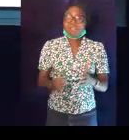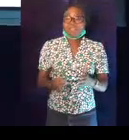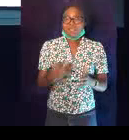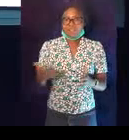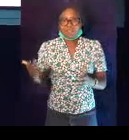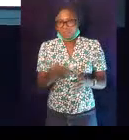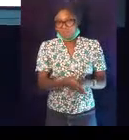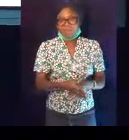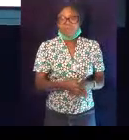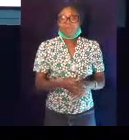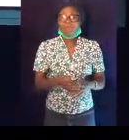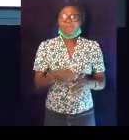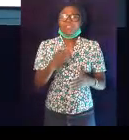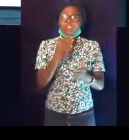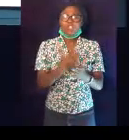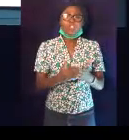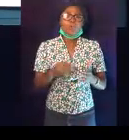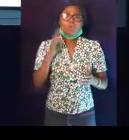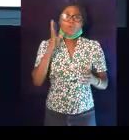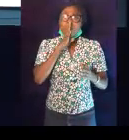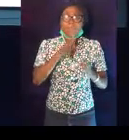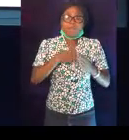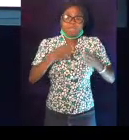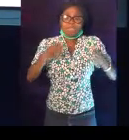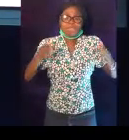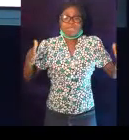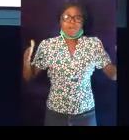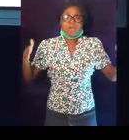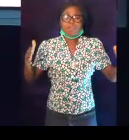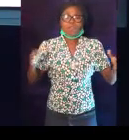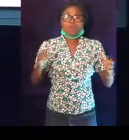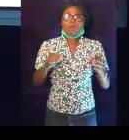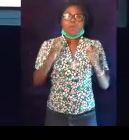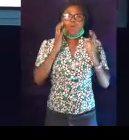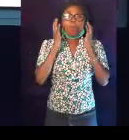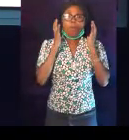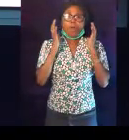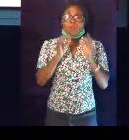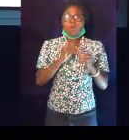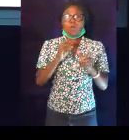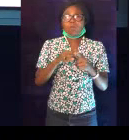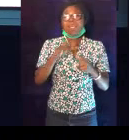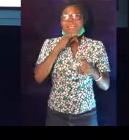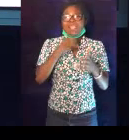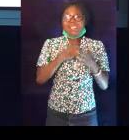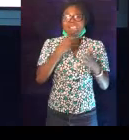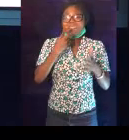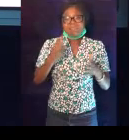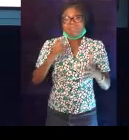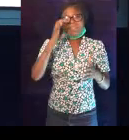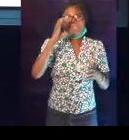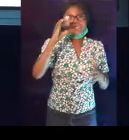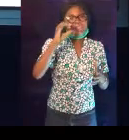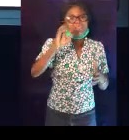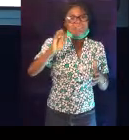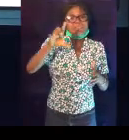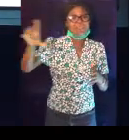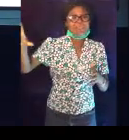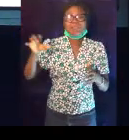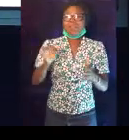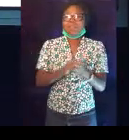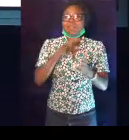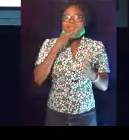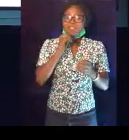gene there. Body structure, some will be fat, and you see the child too being fat. Is that gene that is being